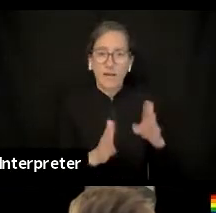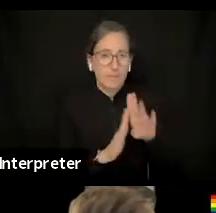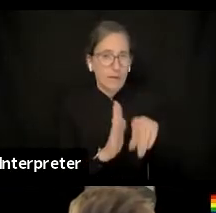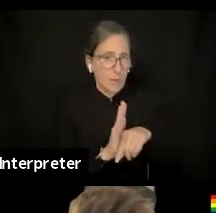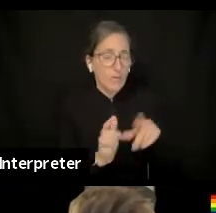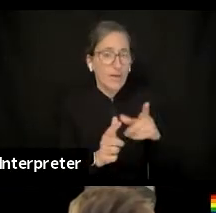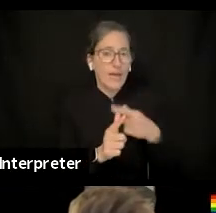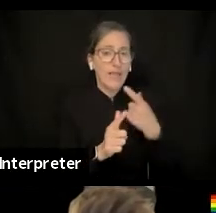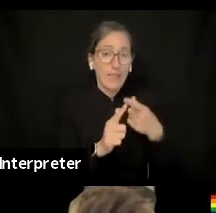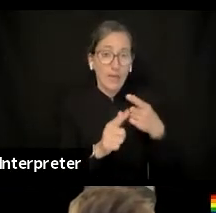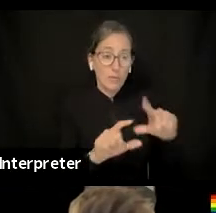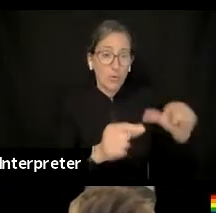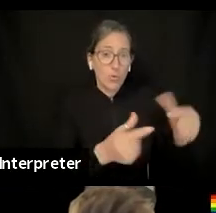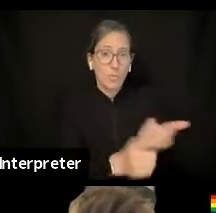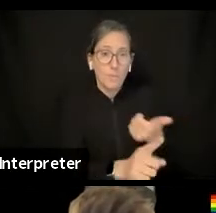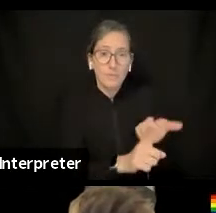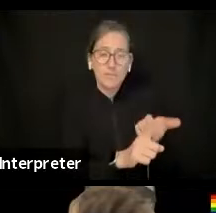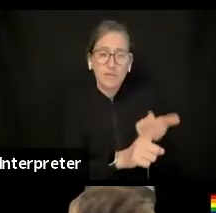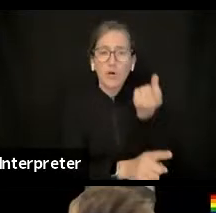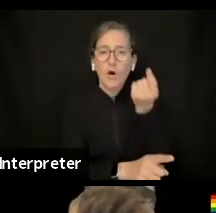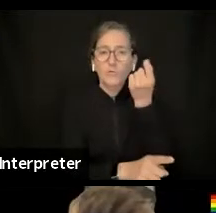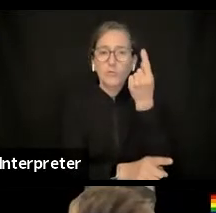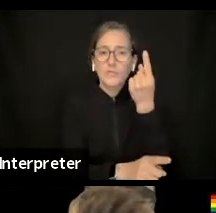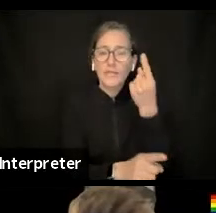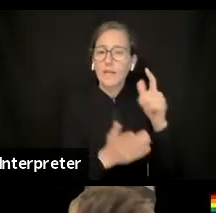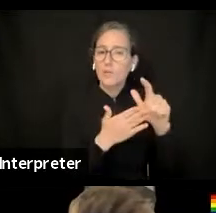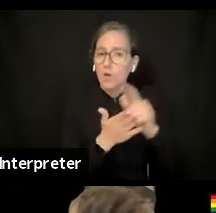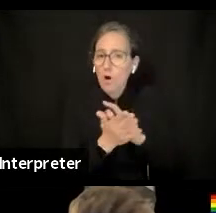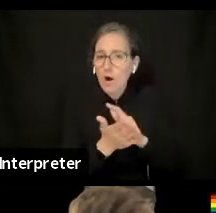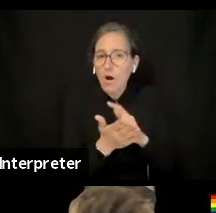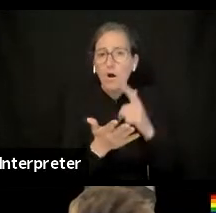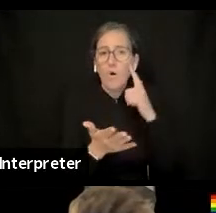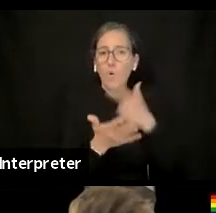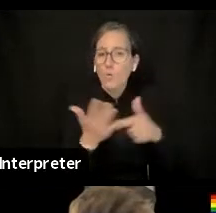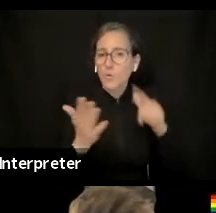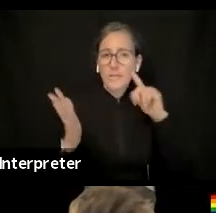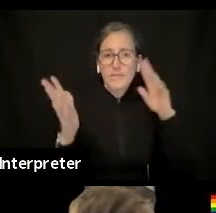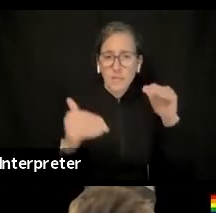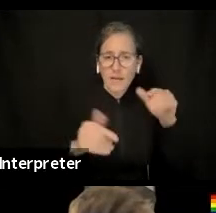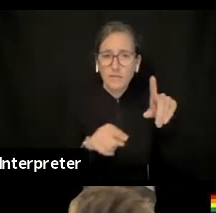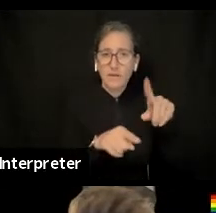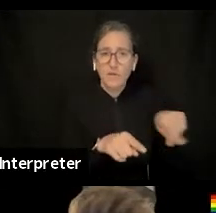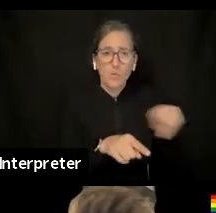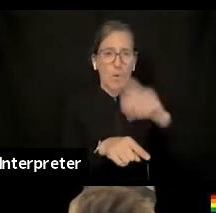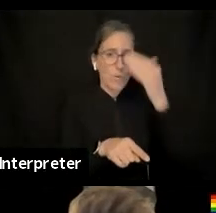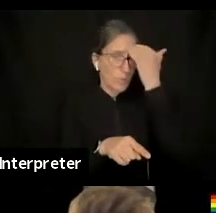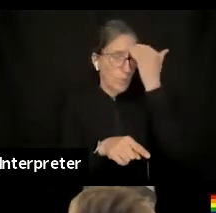understand kind of the parameters of the law and you have a better sense of